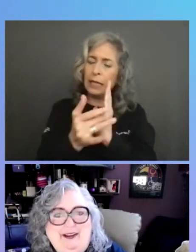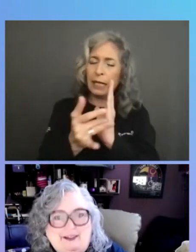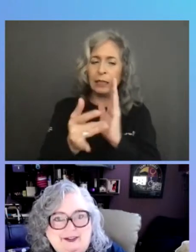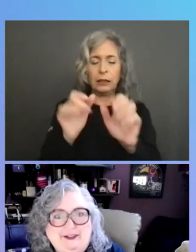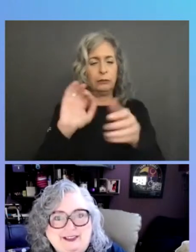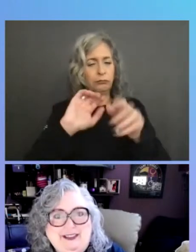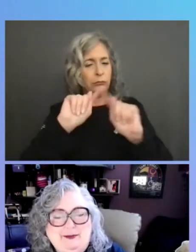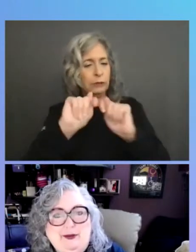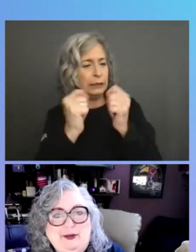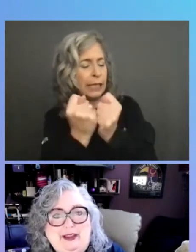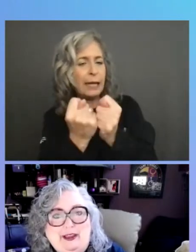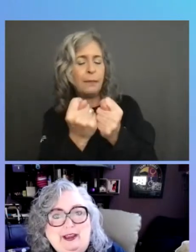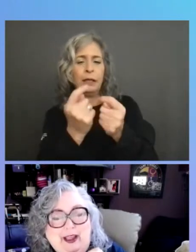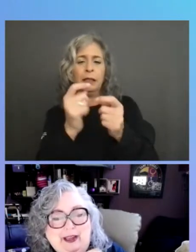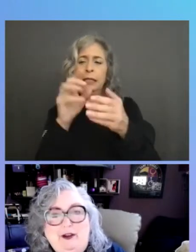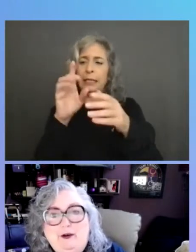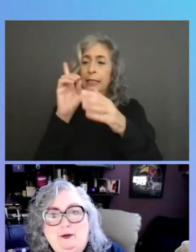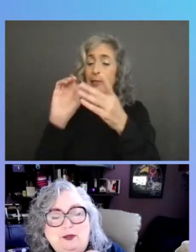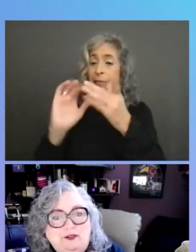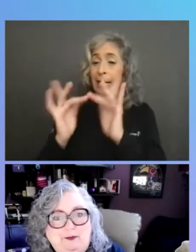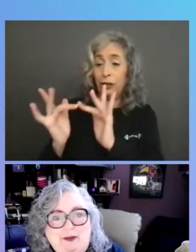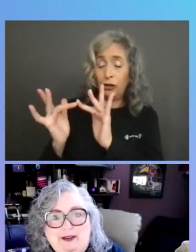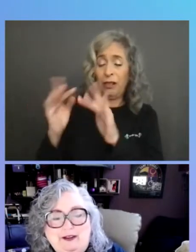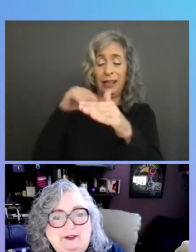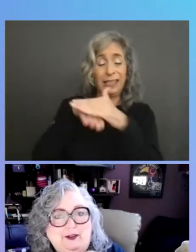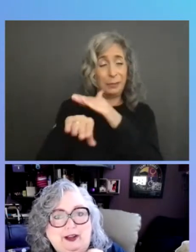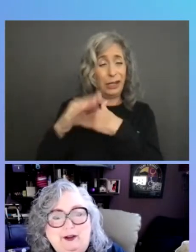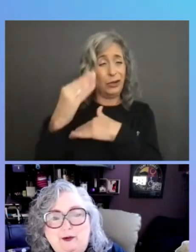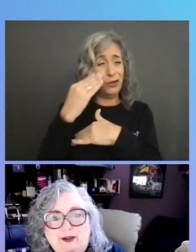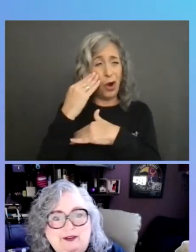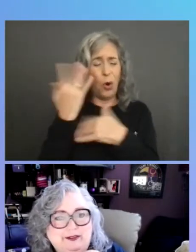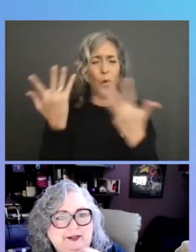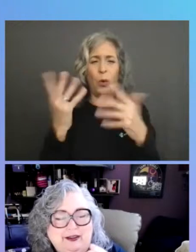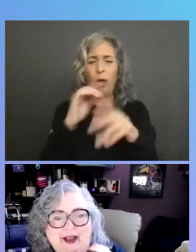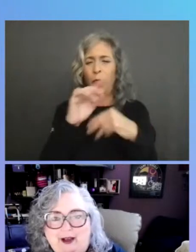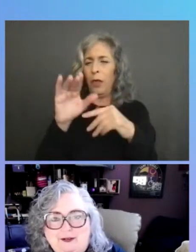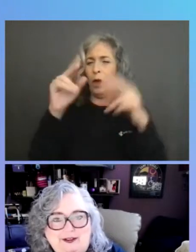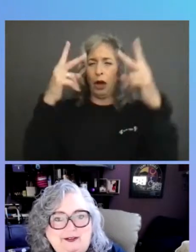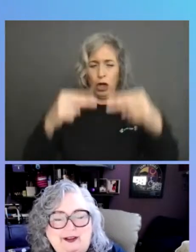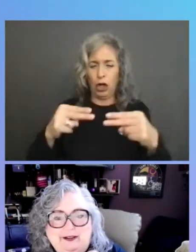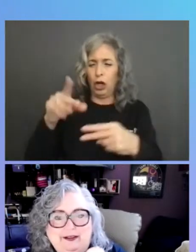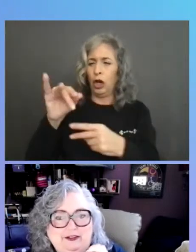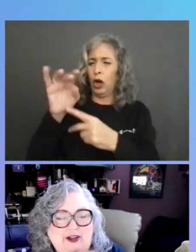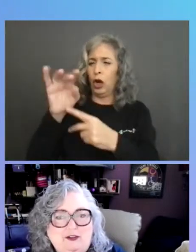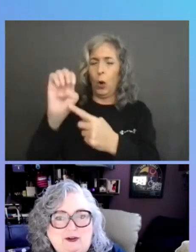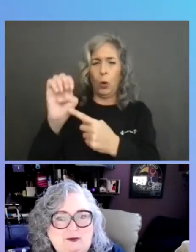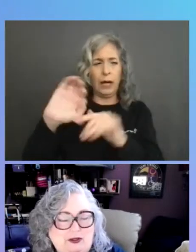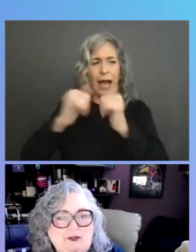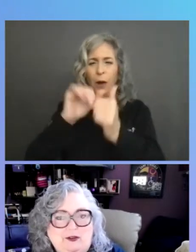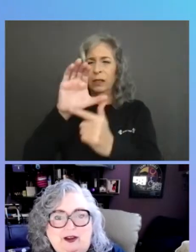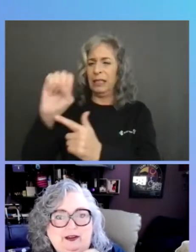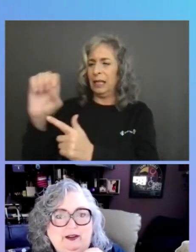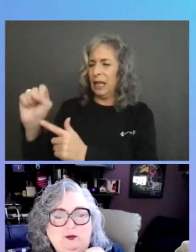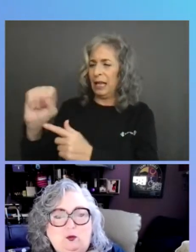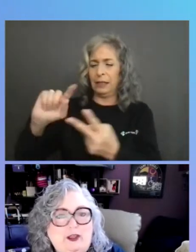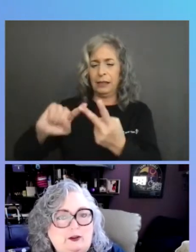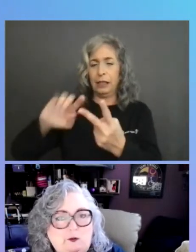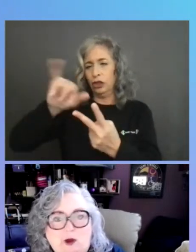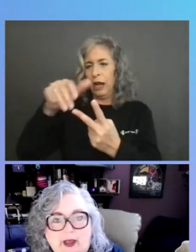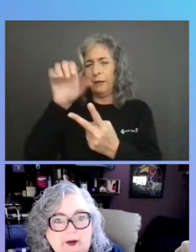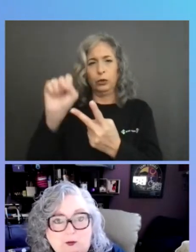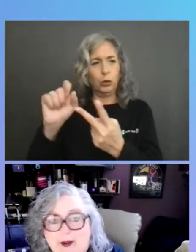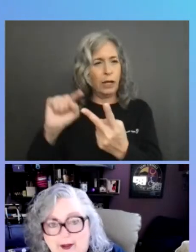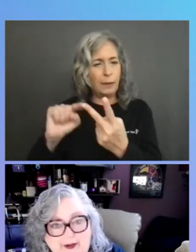team in digital accessibility and know what the semantic underlying code is, how CSS and JavaScript deliver content,